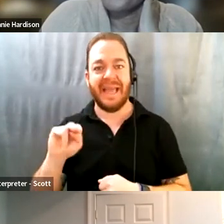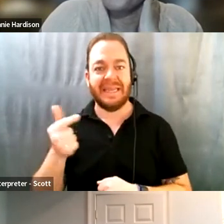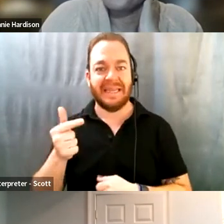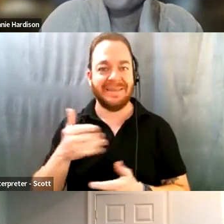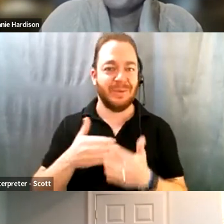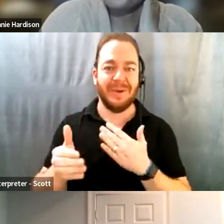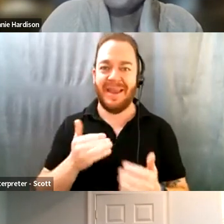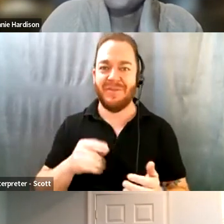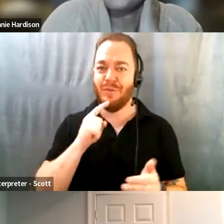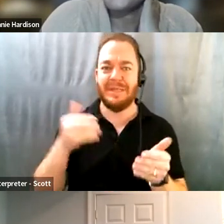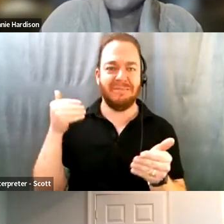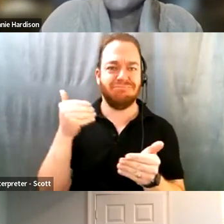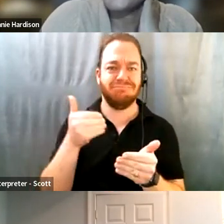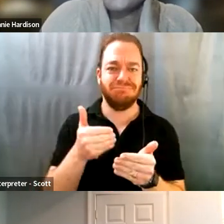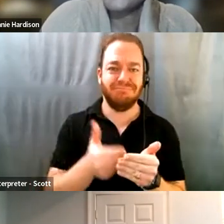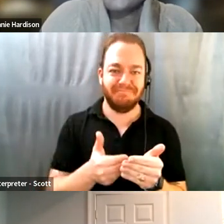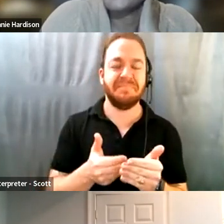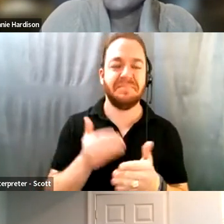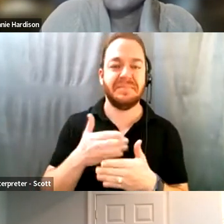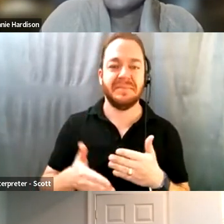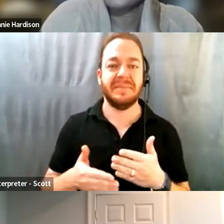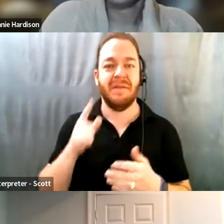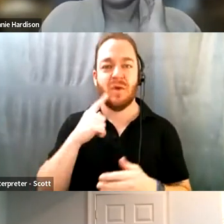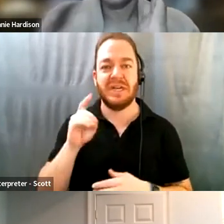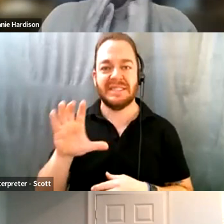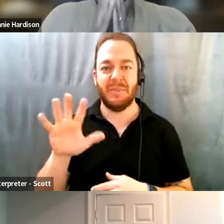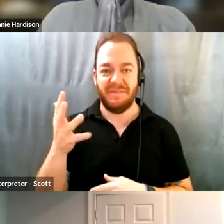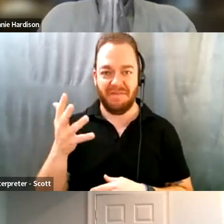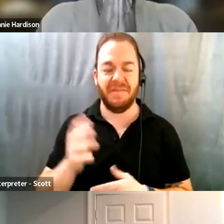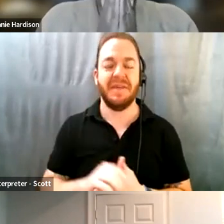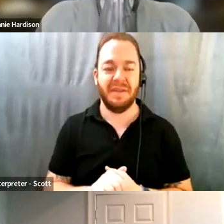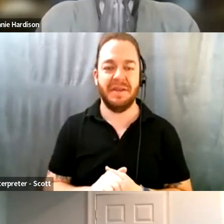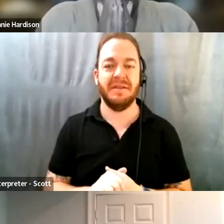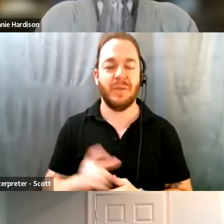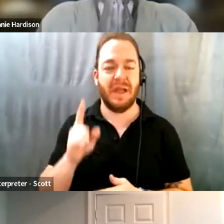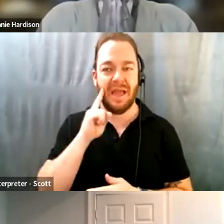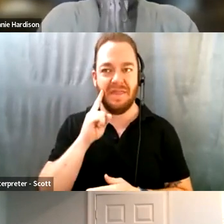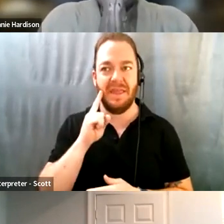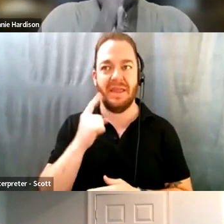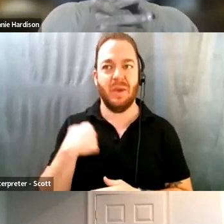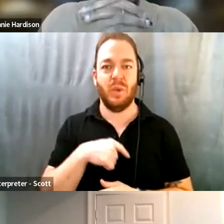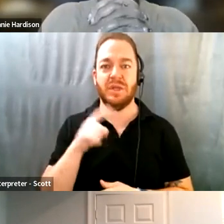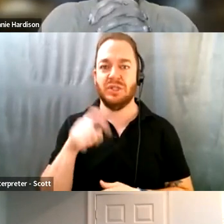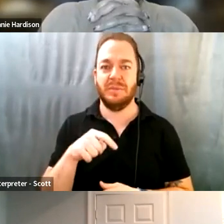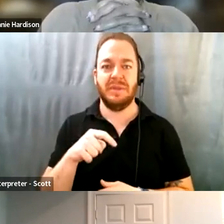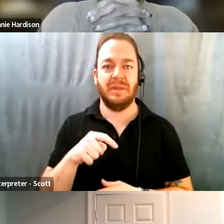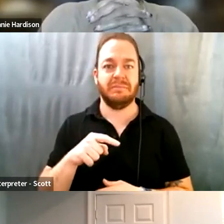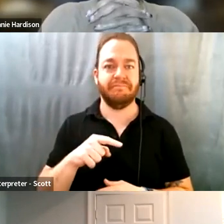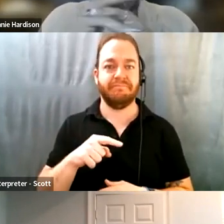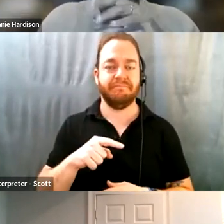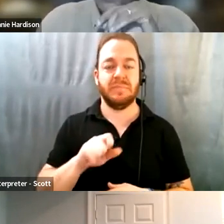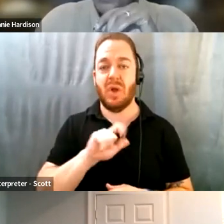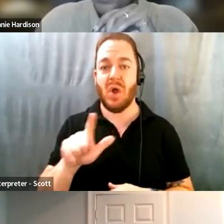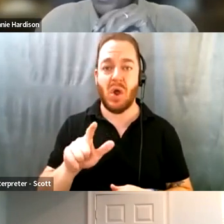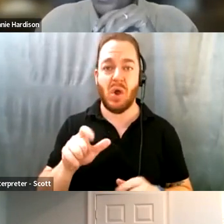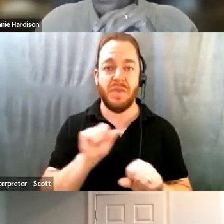is. This is it. We're gearing up for December 5th. So I think we should be meeting. All the task groups should be